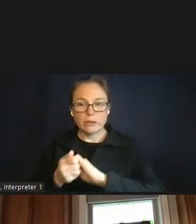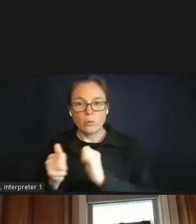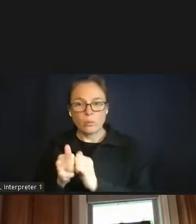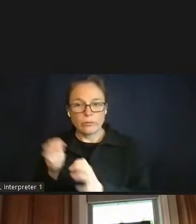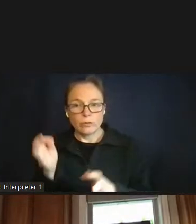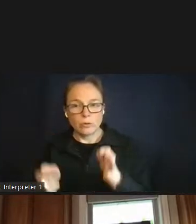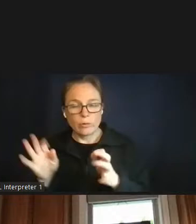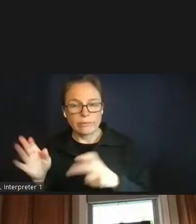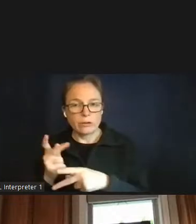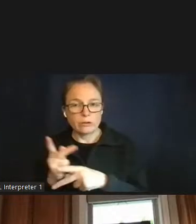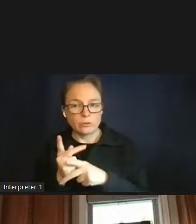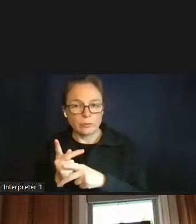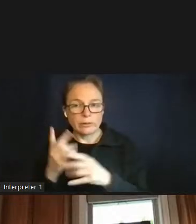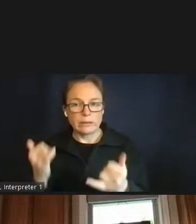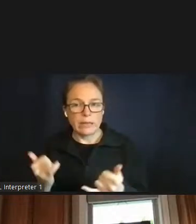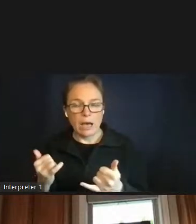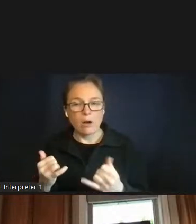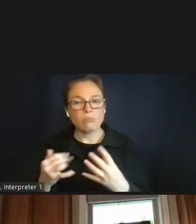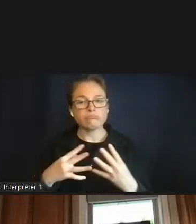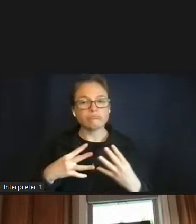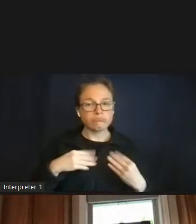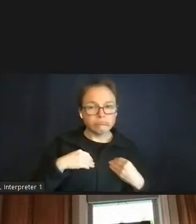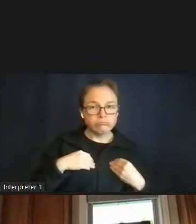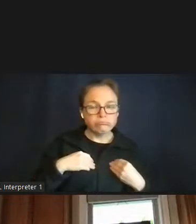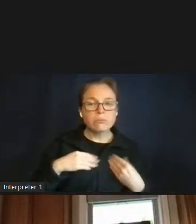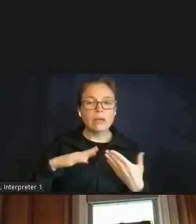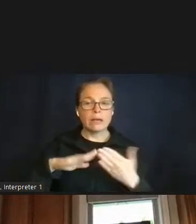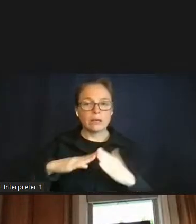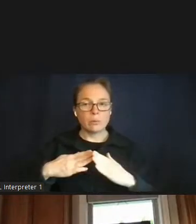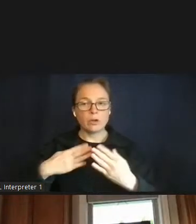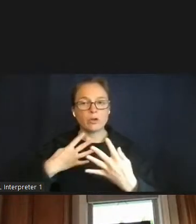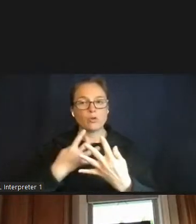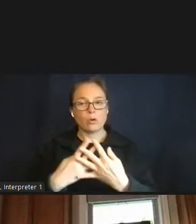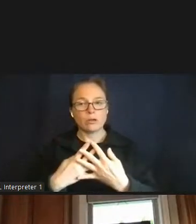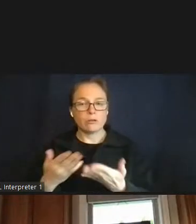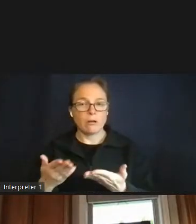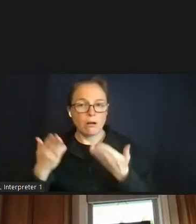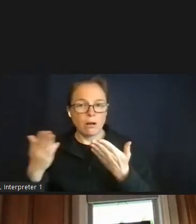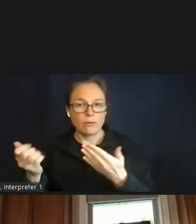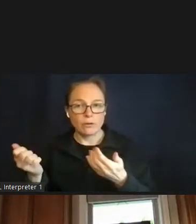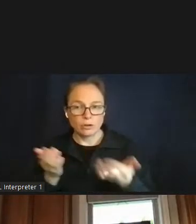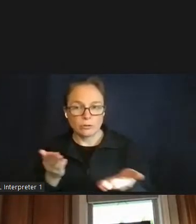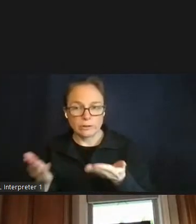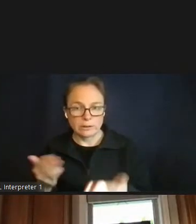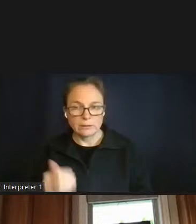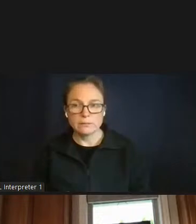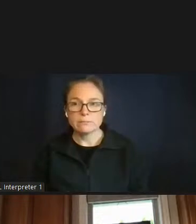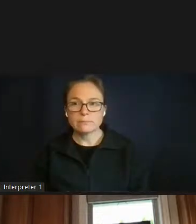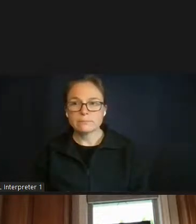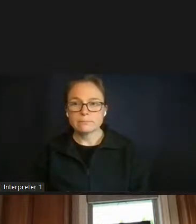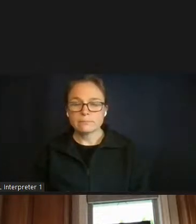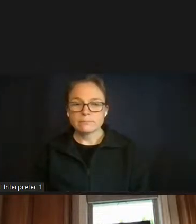supervision is now absorbed and provided by community corrections. Next slide.